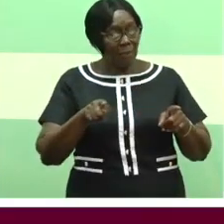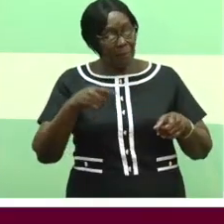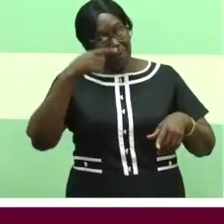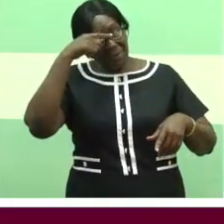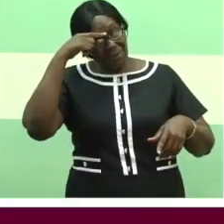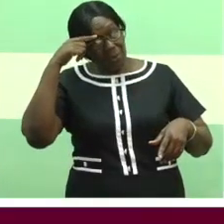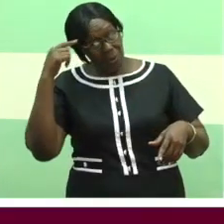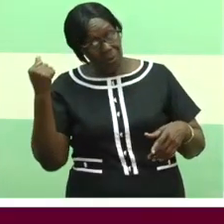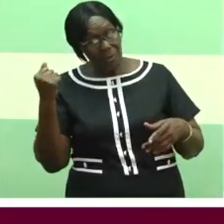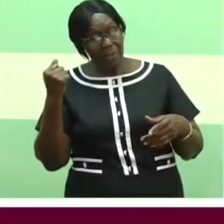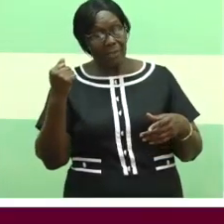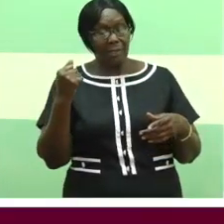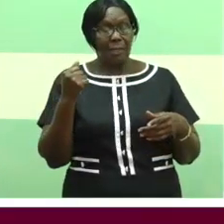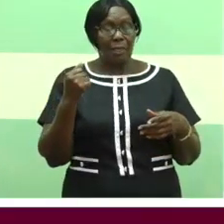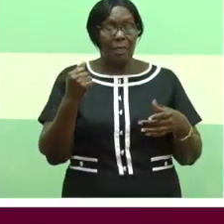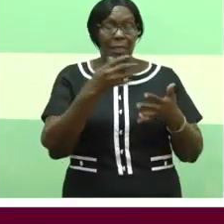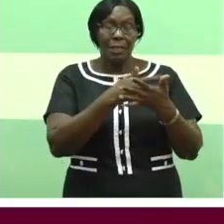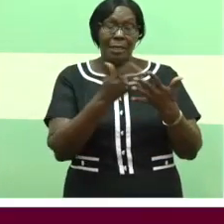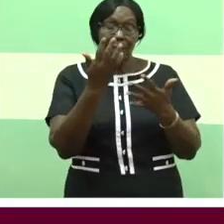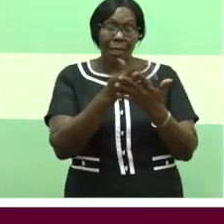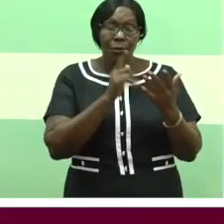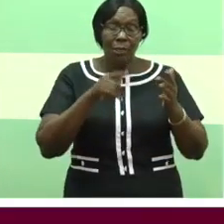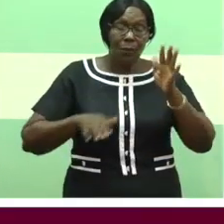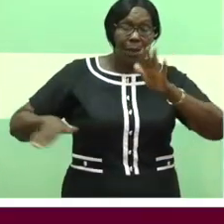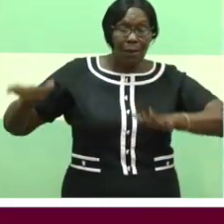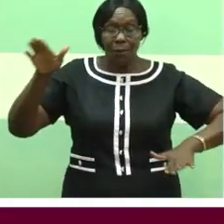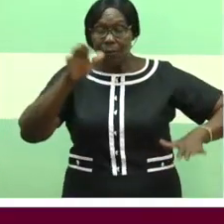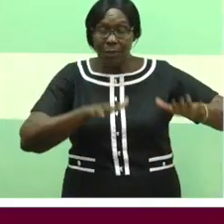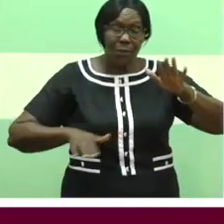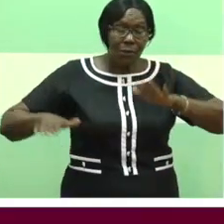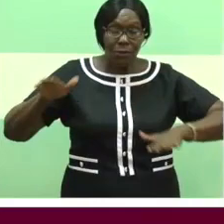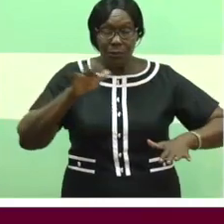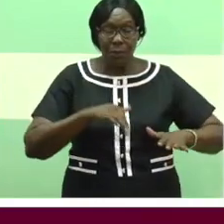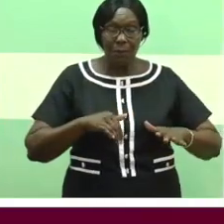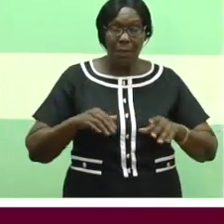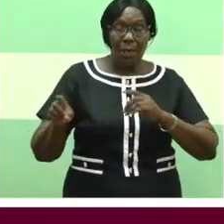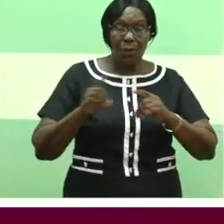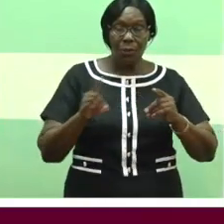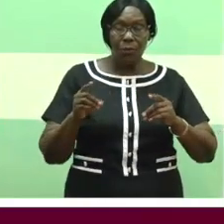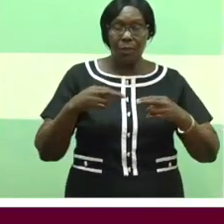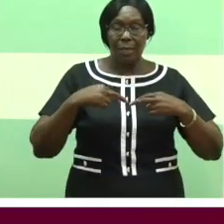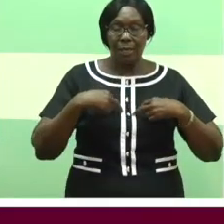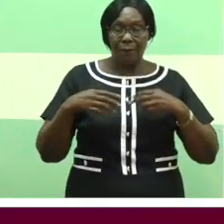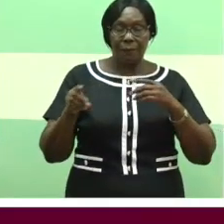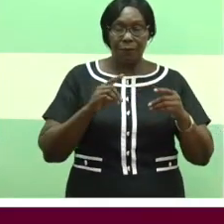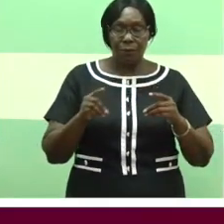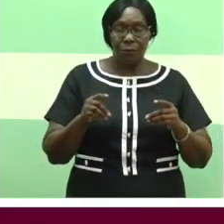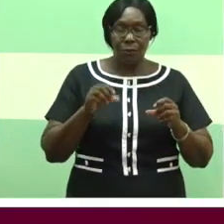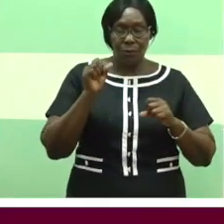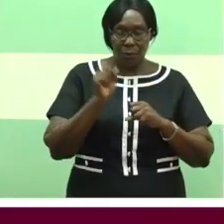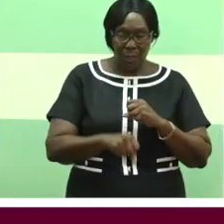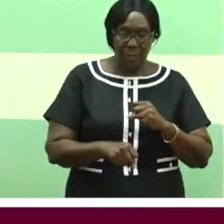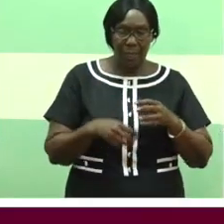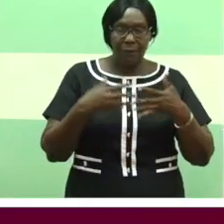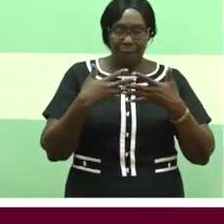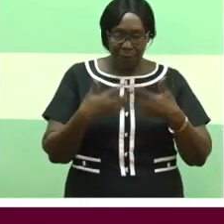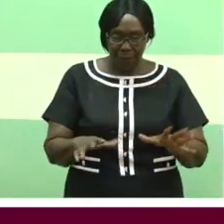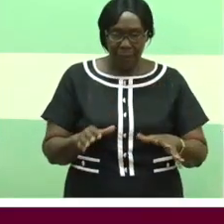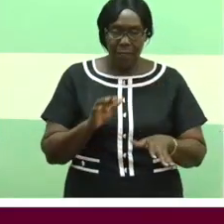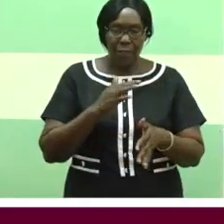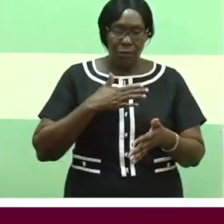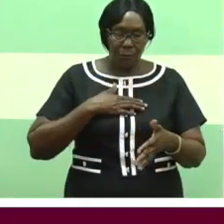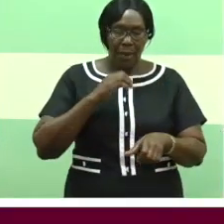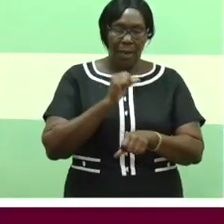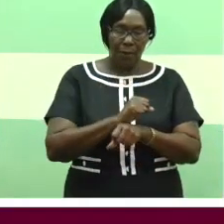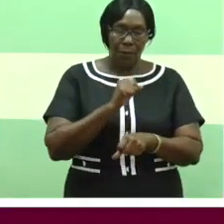me today we are going to swim in, after I finish my work, I'm going to push and do what I have to do so that I can complete